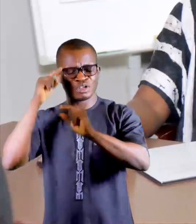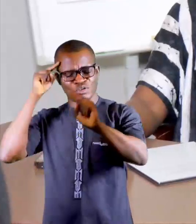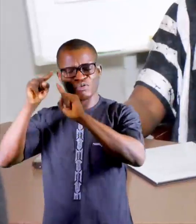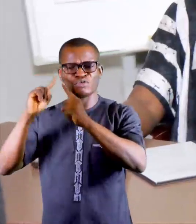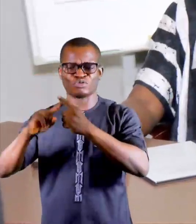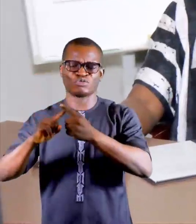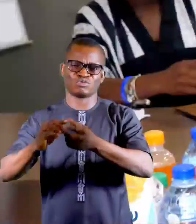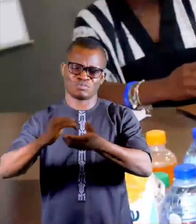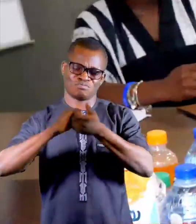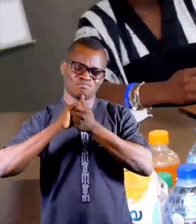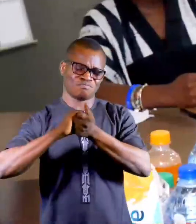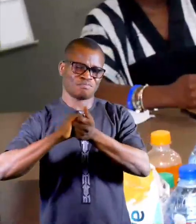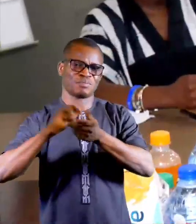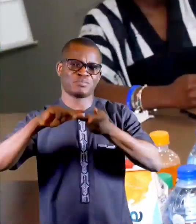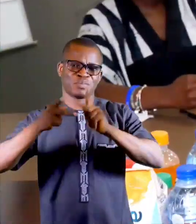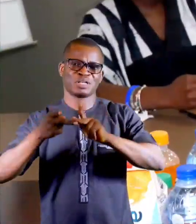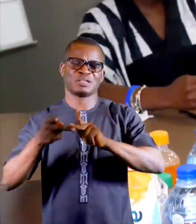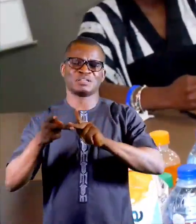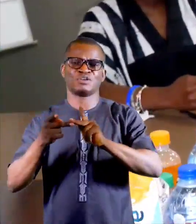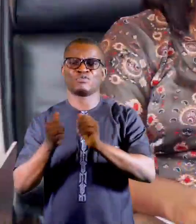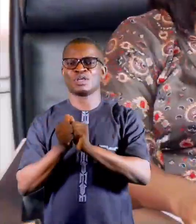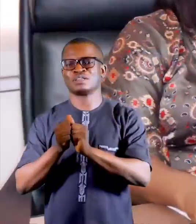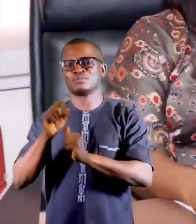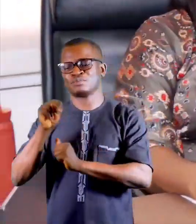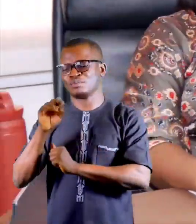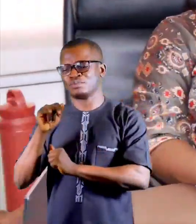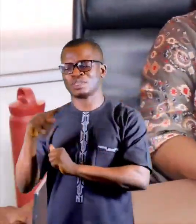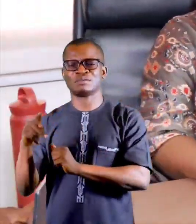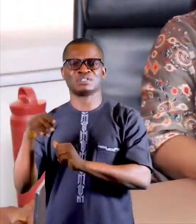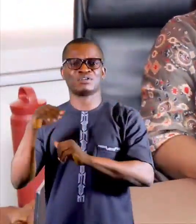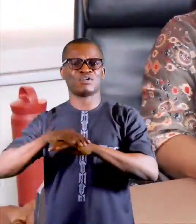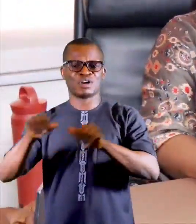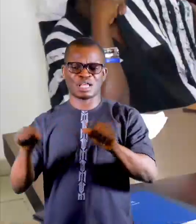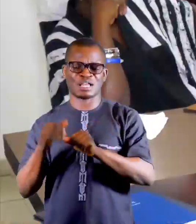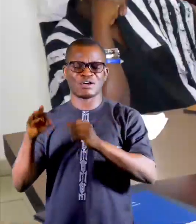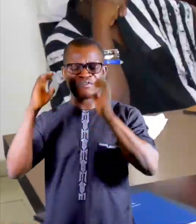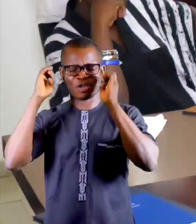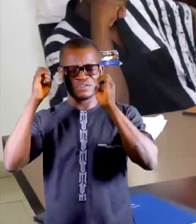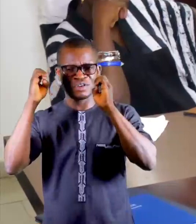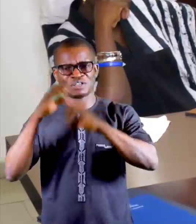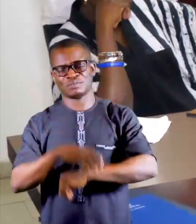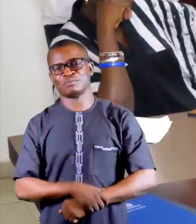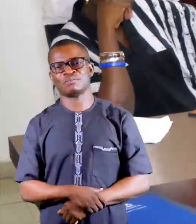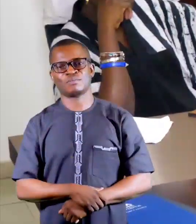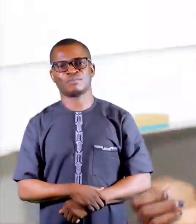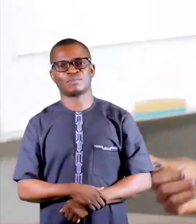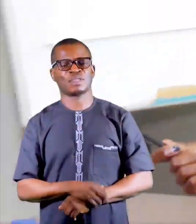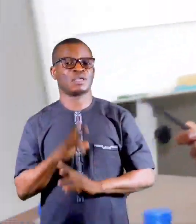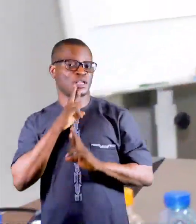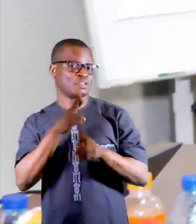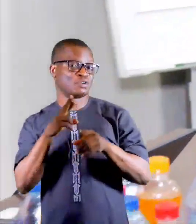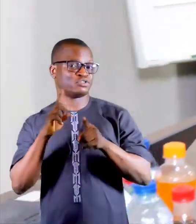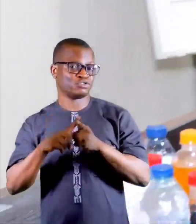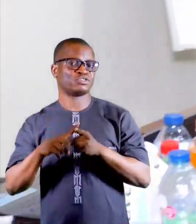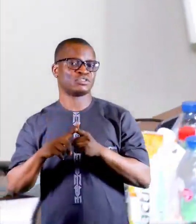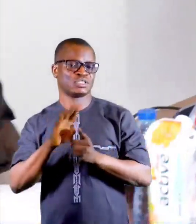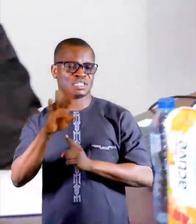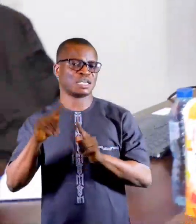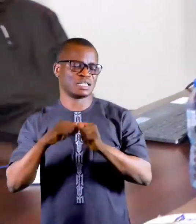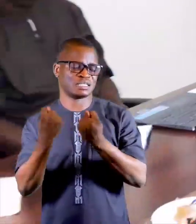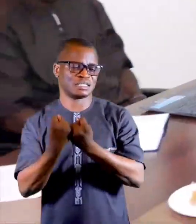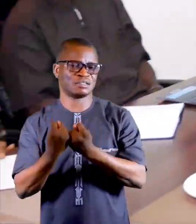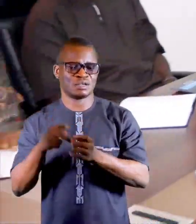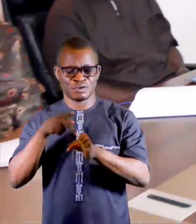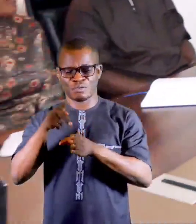is aimed at renewing partnership with NAPTIP in its preventive initiatives within educational institutions. Responding